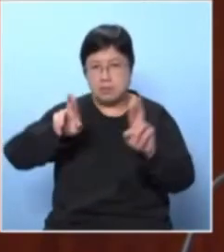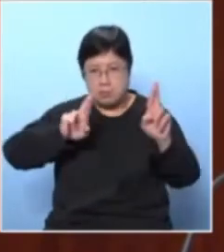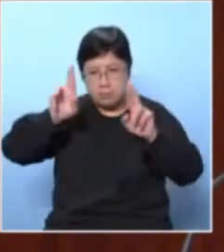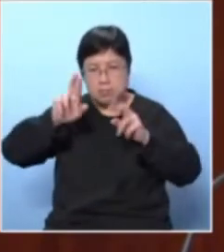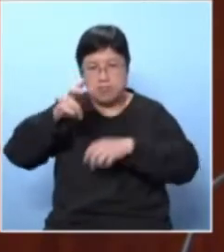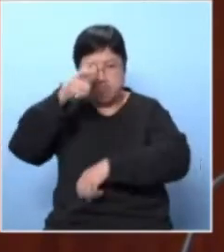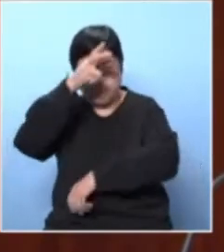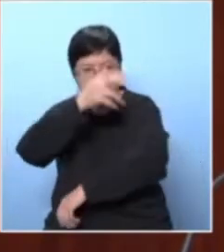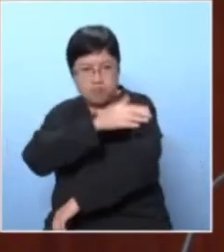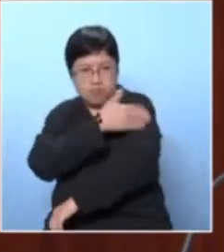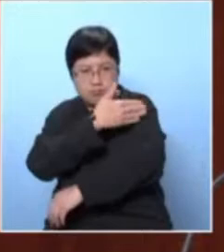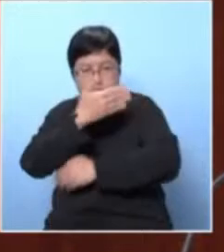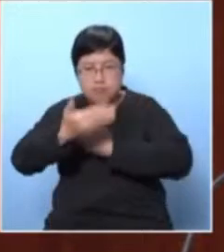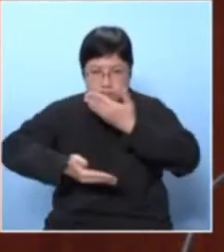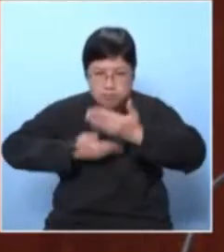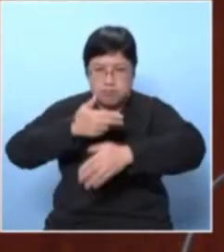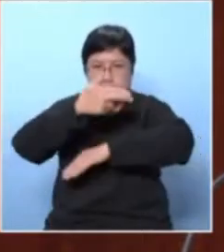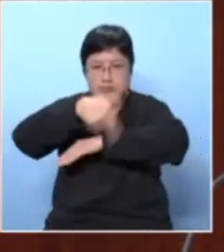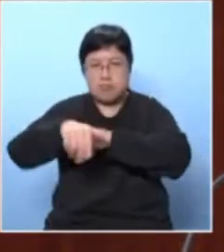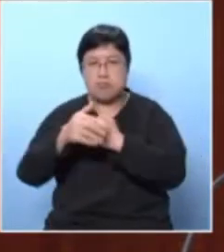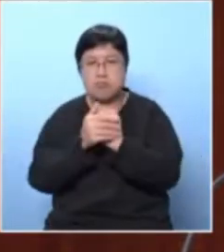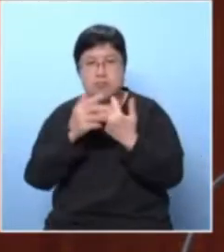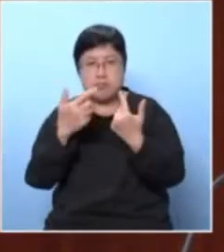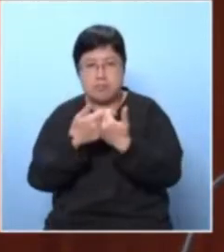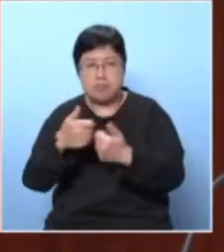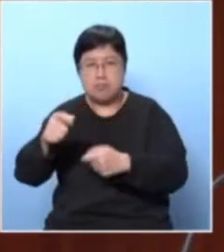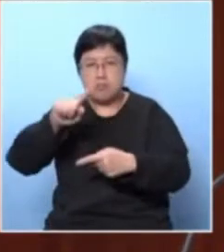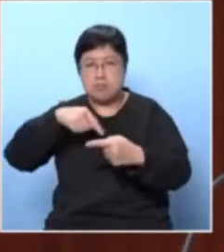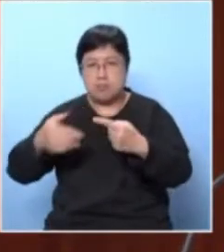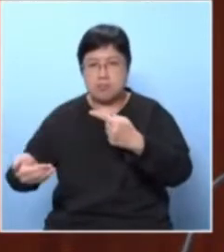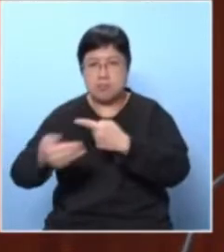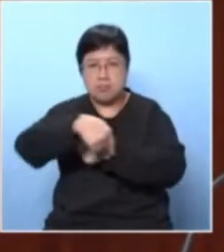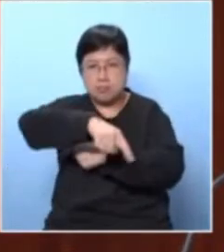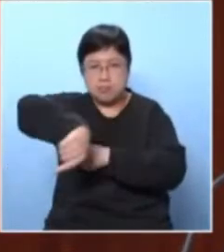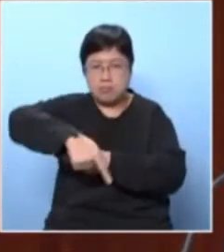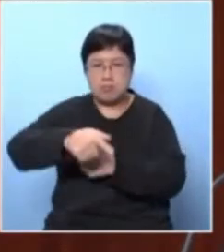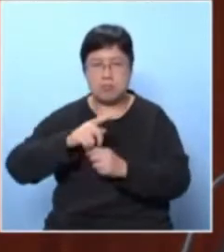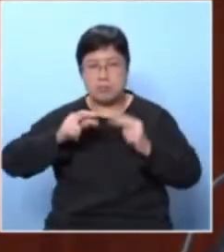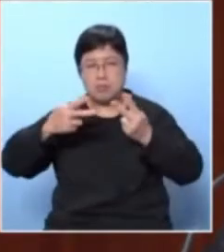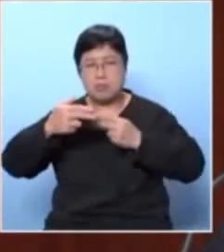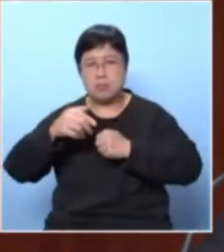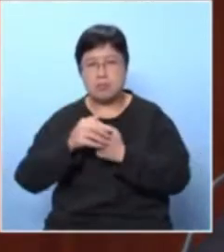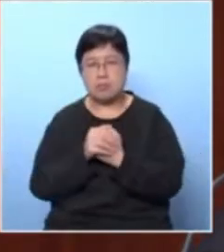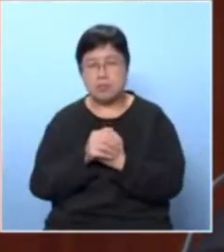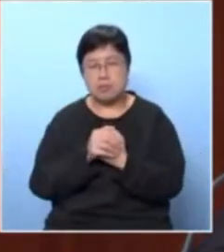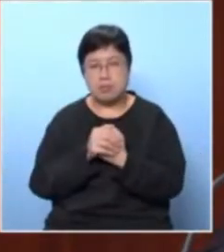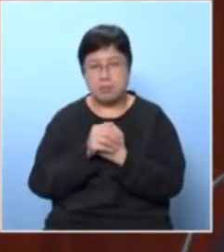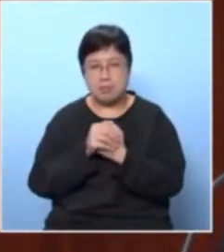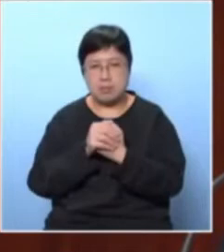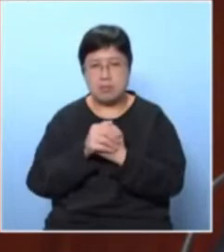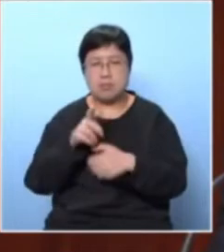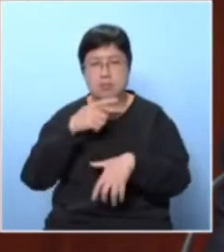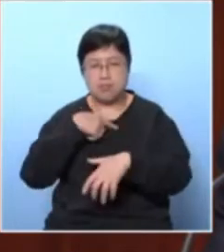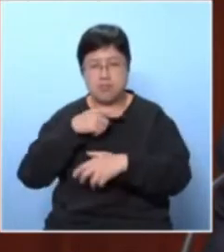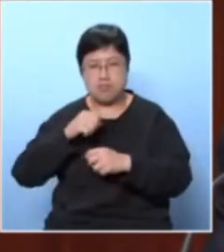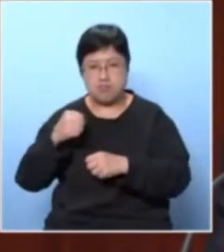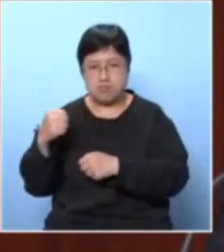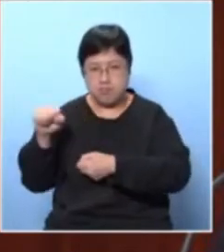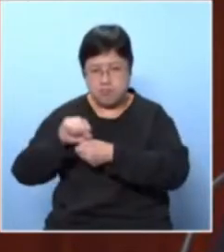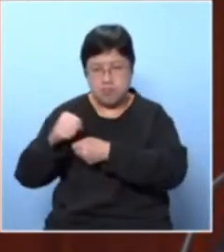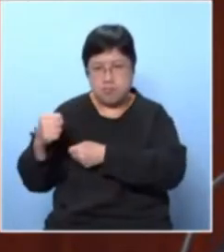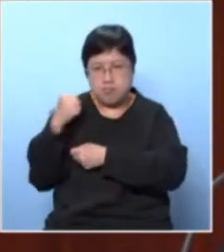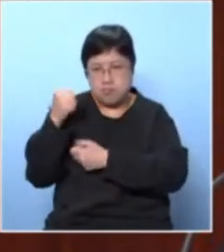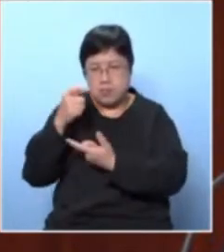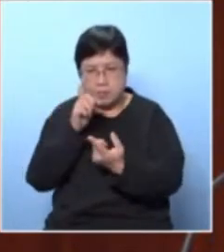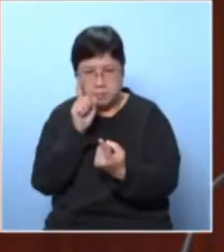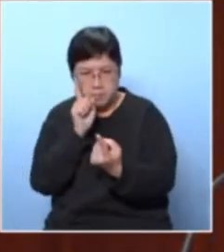GBA. The Hong Kong SAR government will introduce an exchange program with civil servants from other GBA cities by the end of the